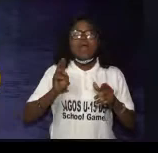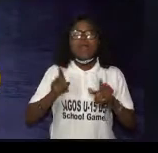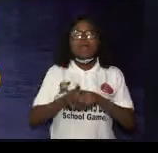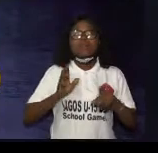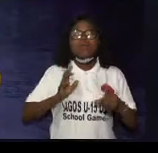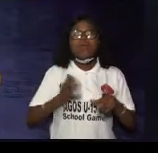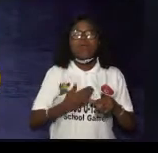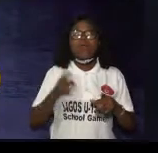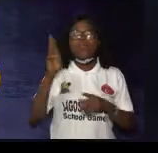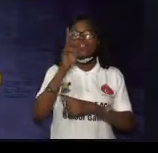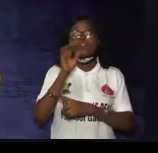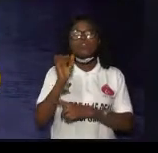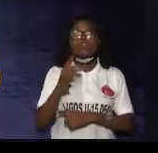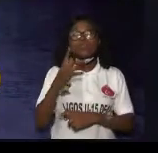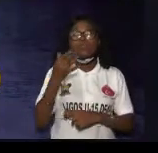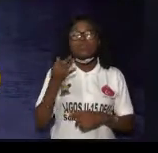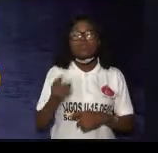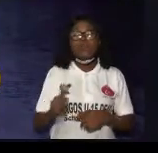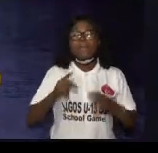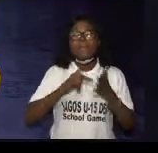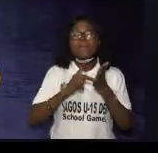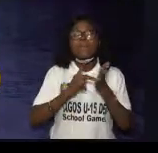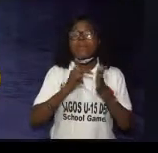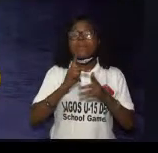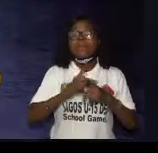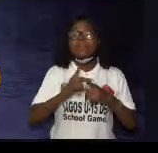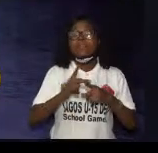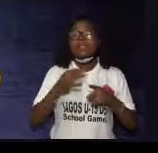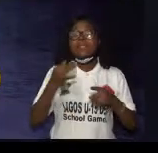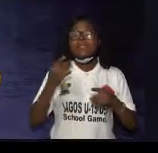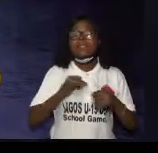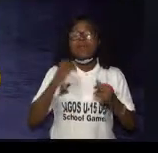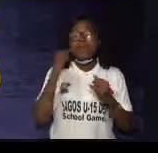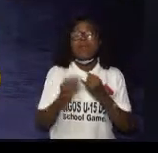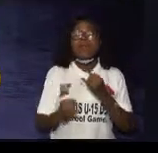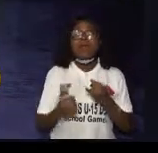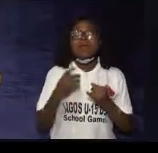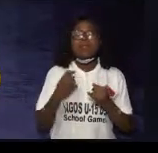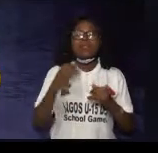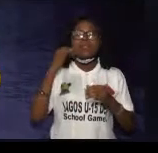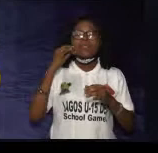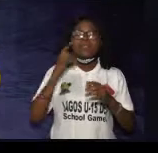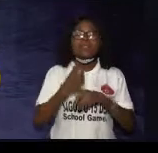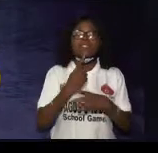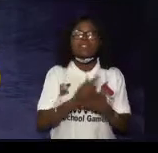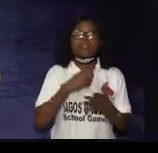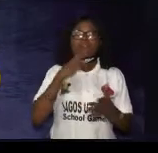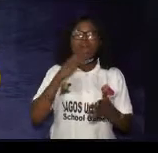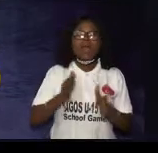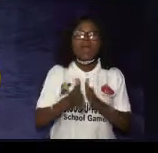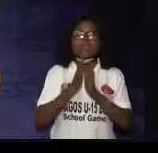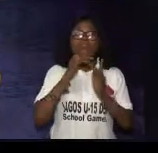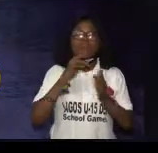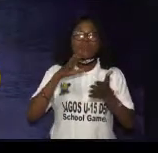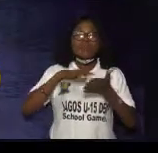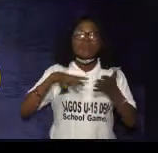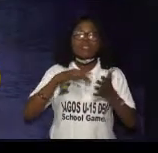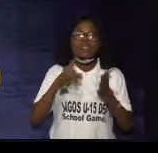is our usual practice, with correction to the previous homework. In our last lesson, you were asked to study